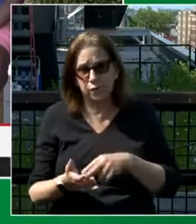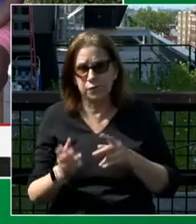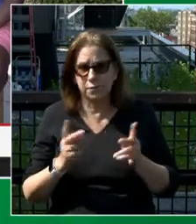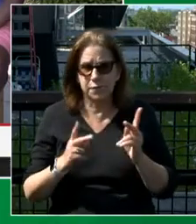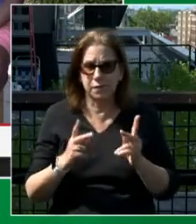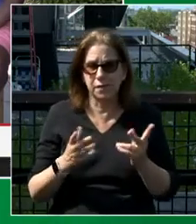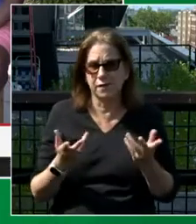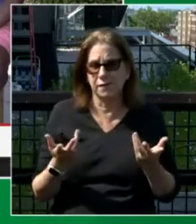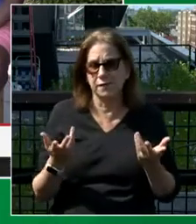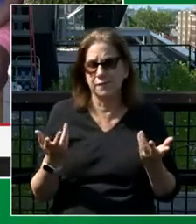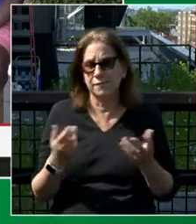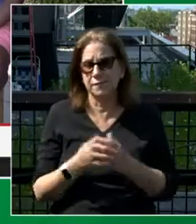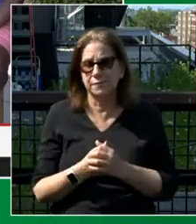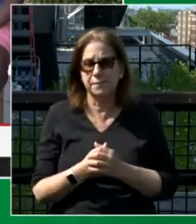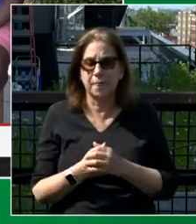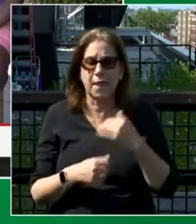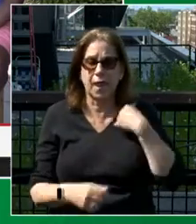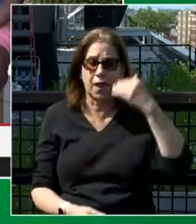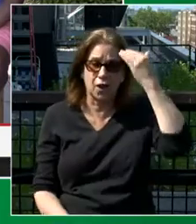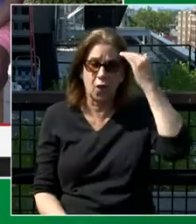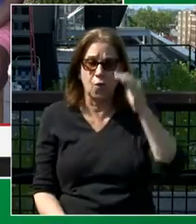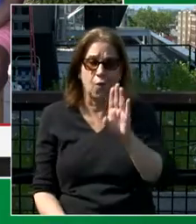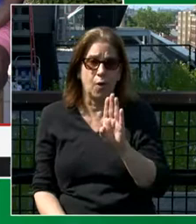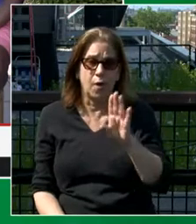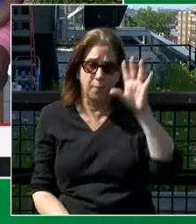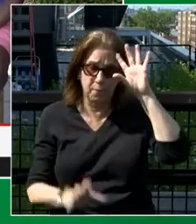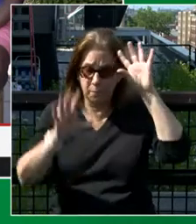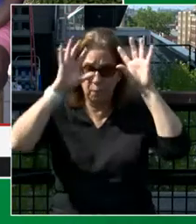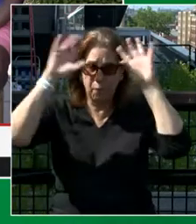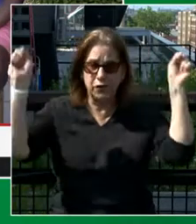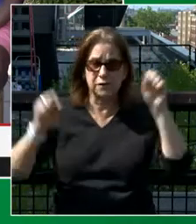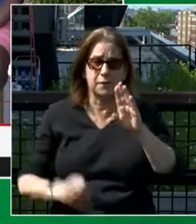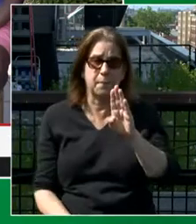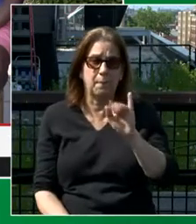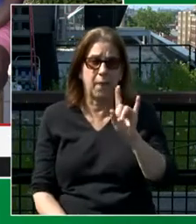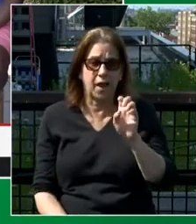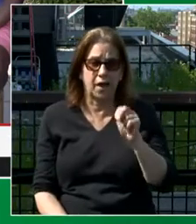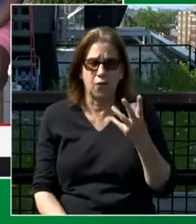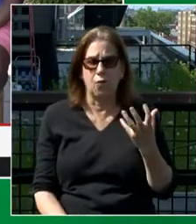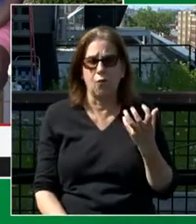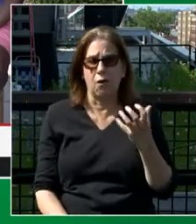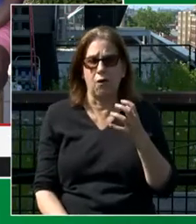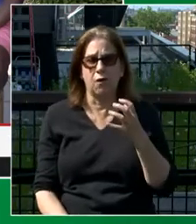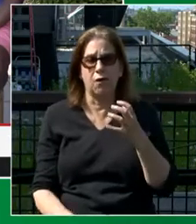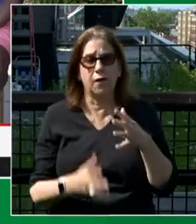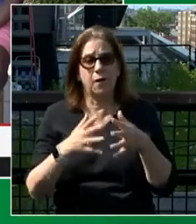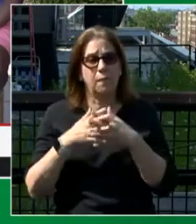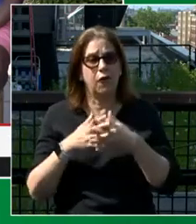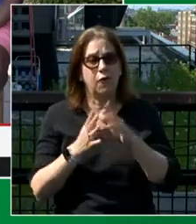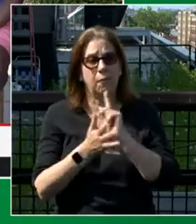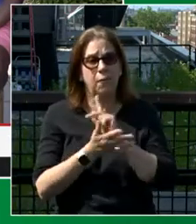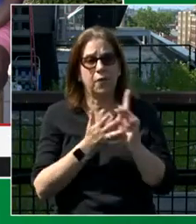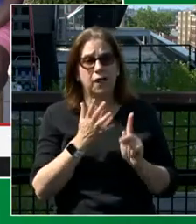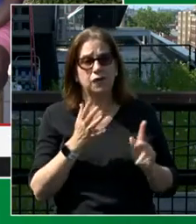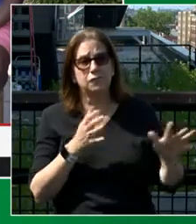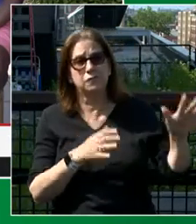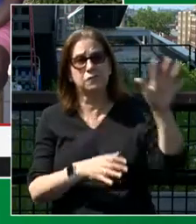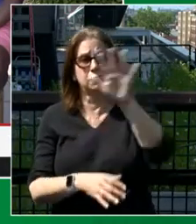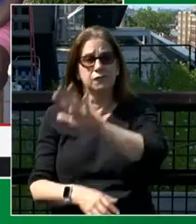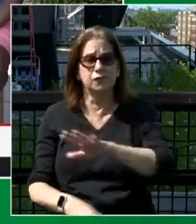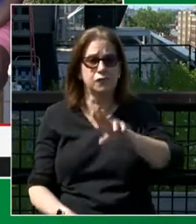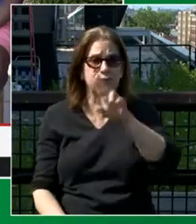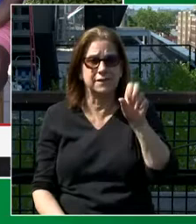1st. We're making a push on it. Yep. So one question for you, and I don't know the answer to this, so the beauty of live TV. Work